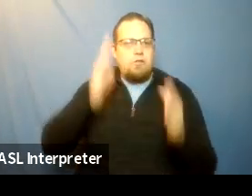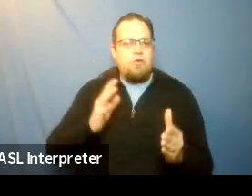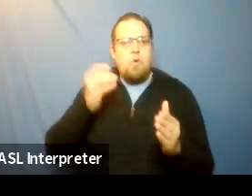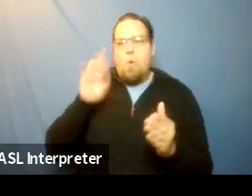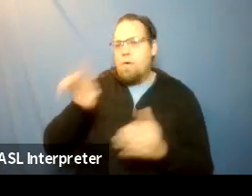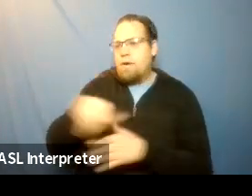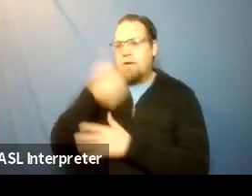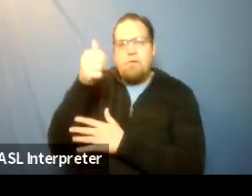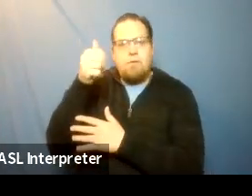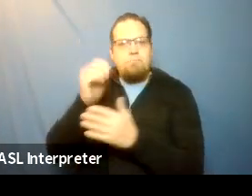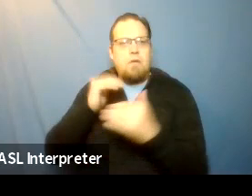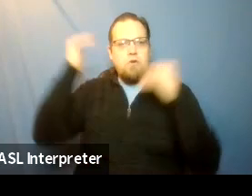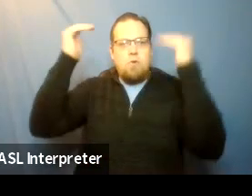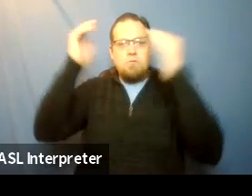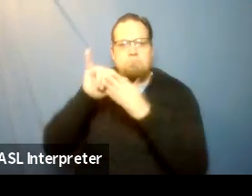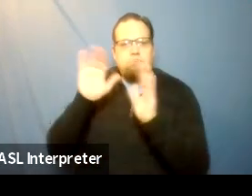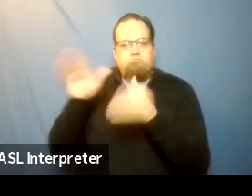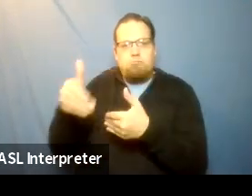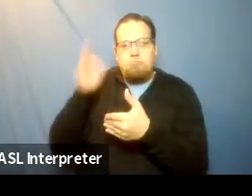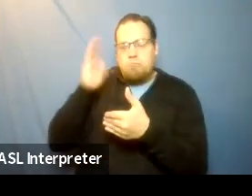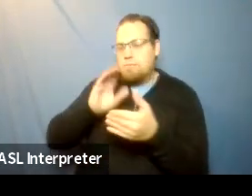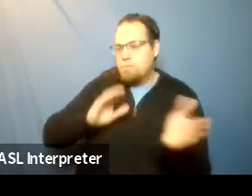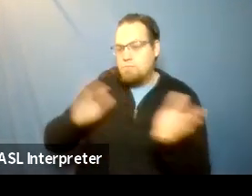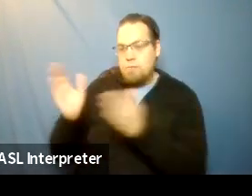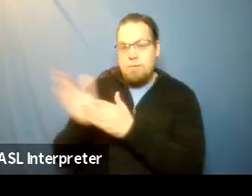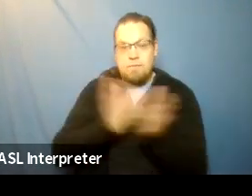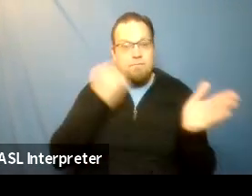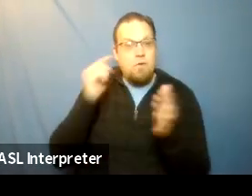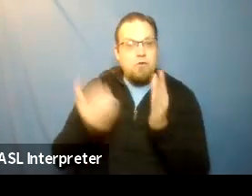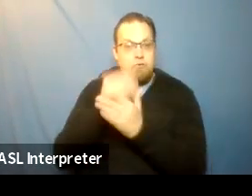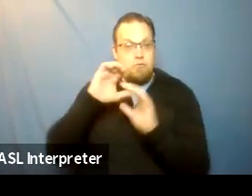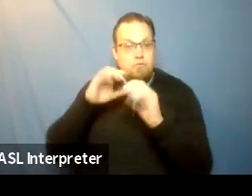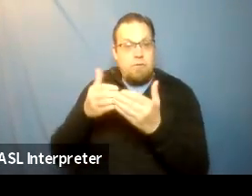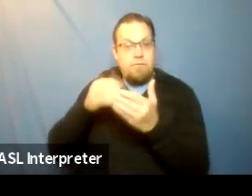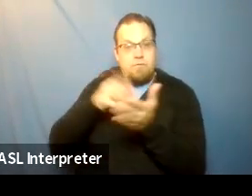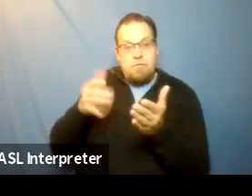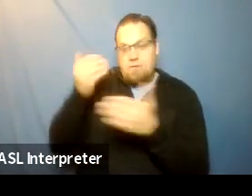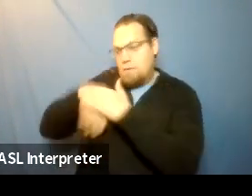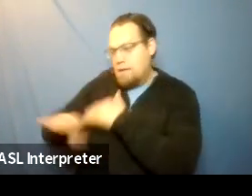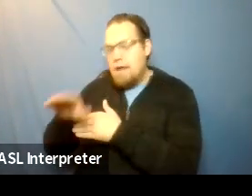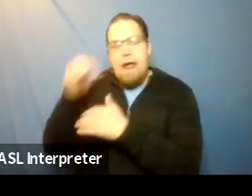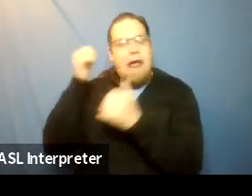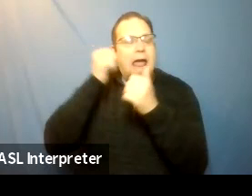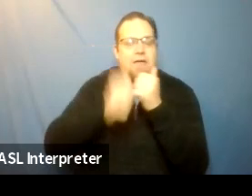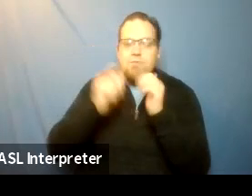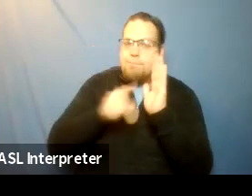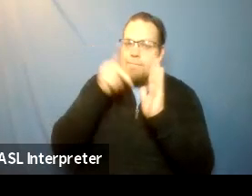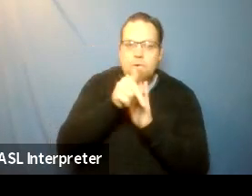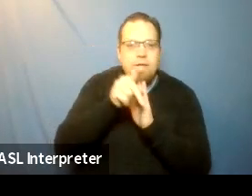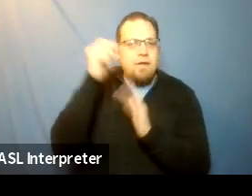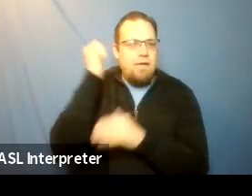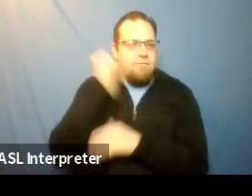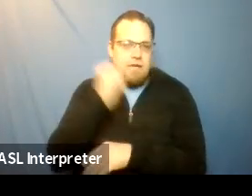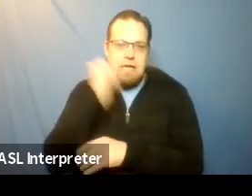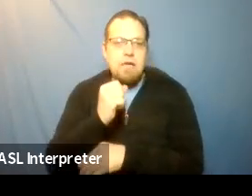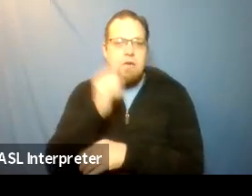another adult in the room in preparation for a new group of students to come into that class. So every period of the day, that